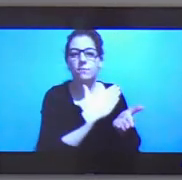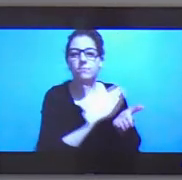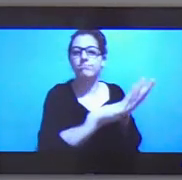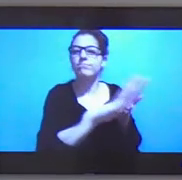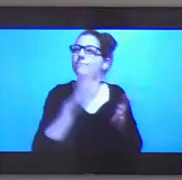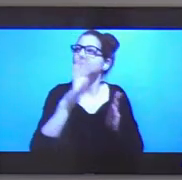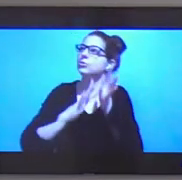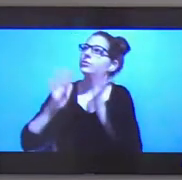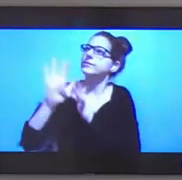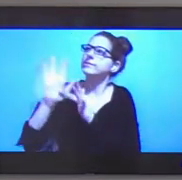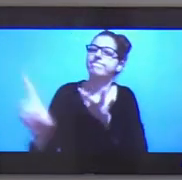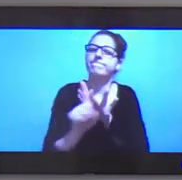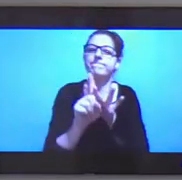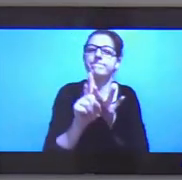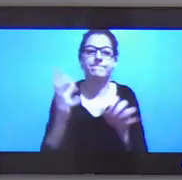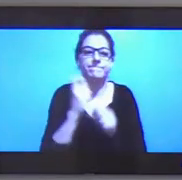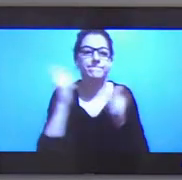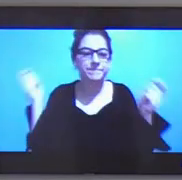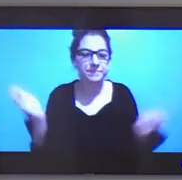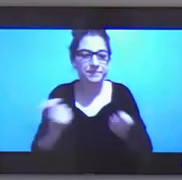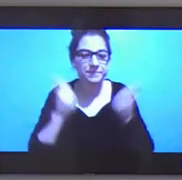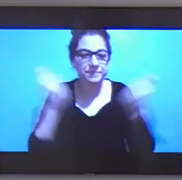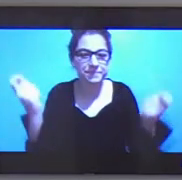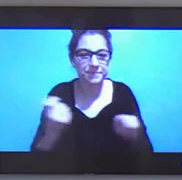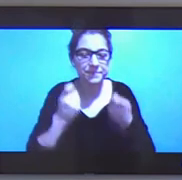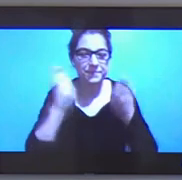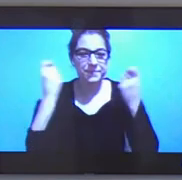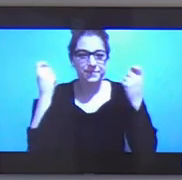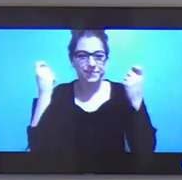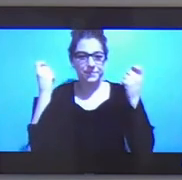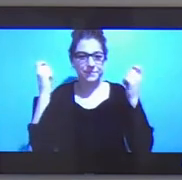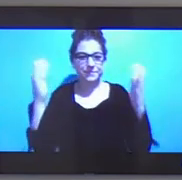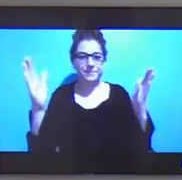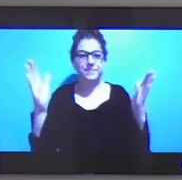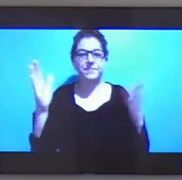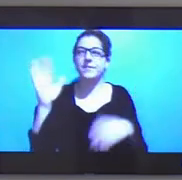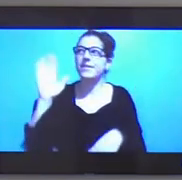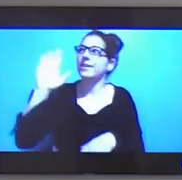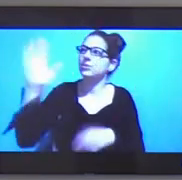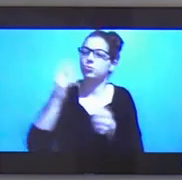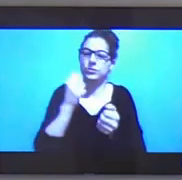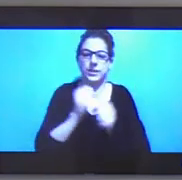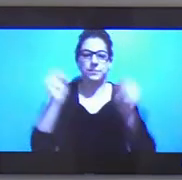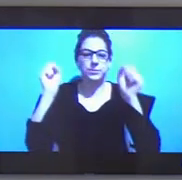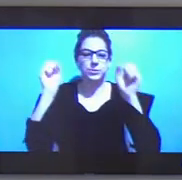see the day of earth's redemption.